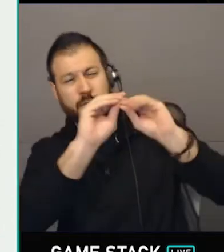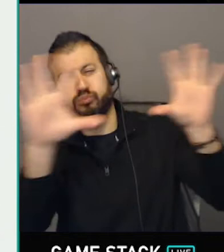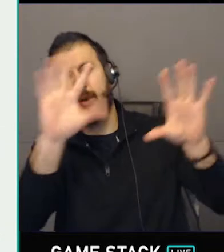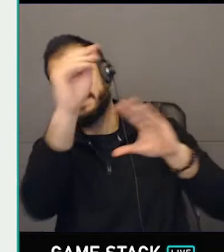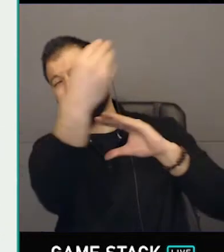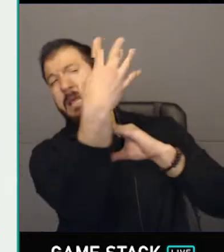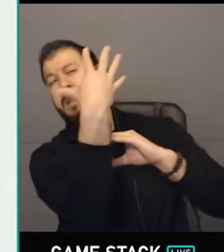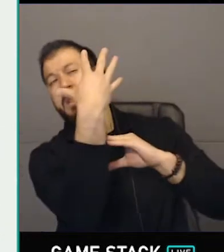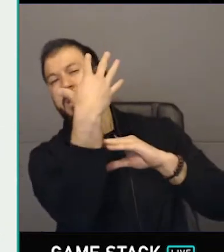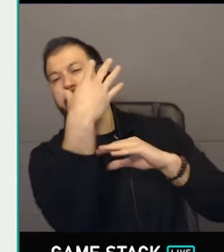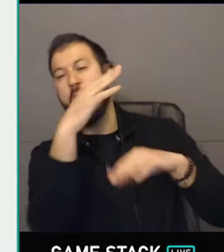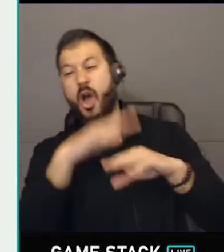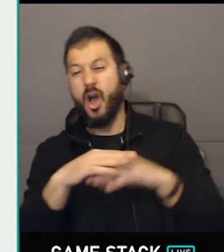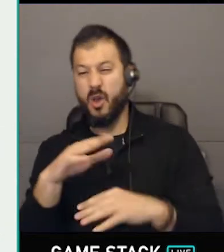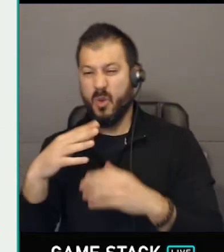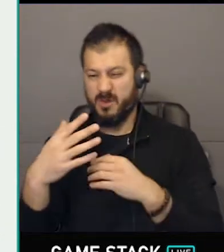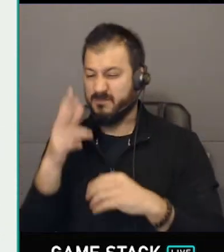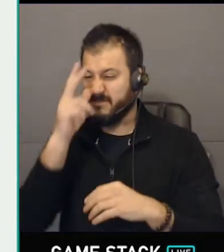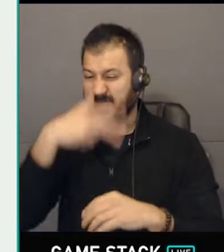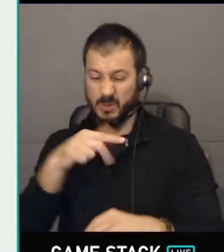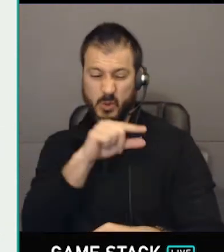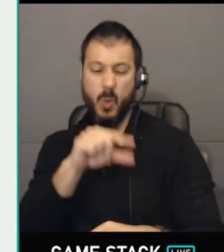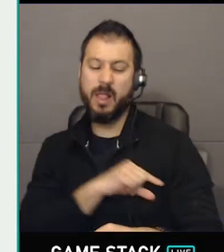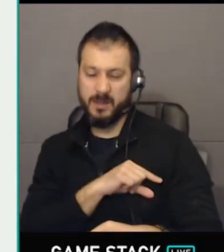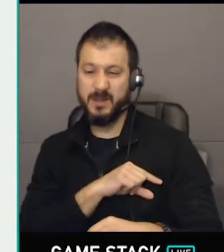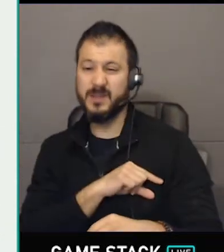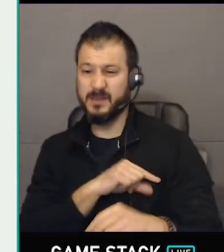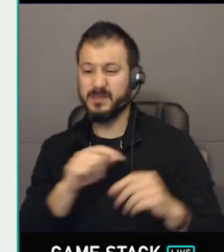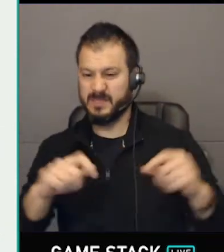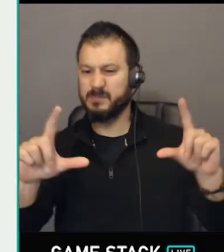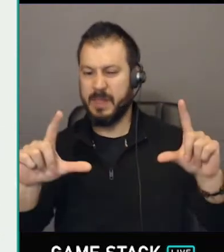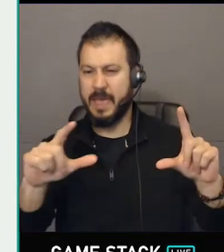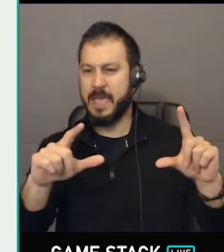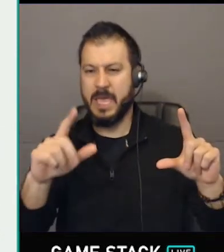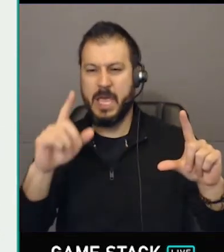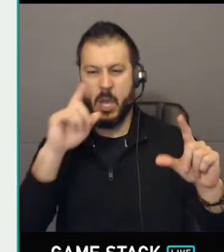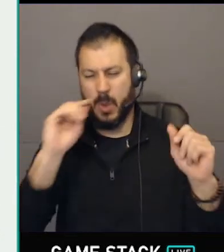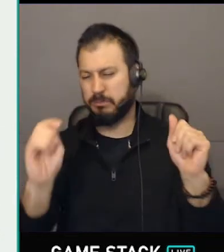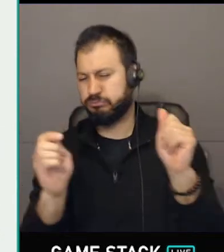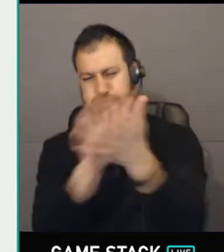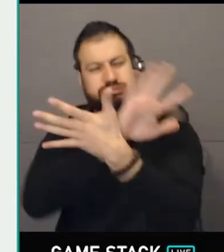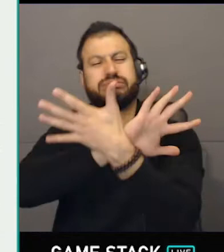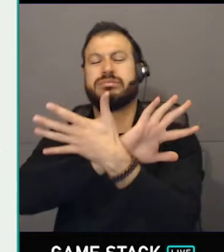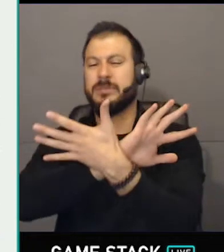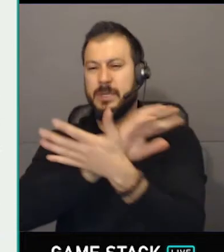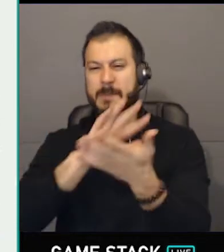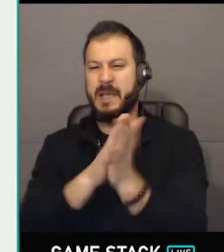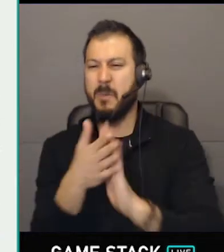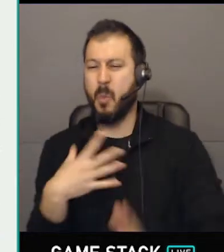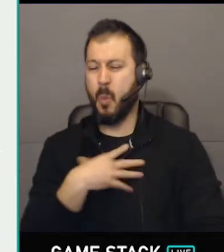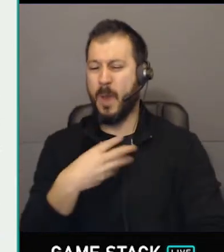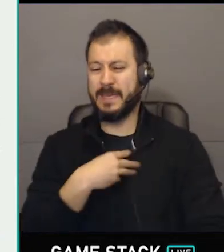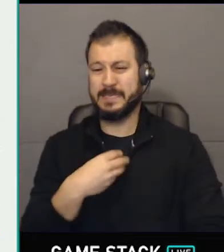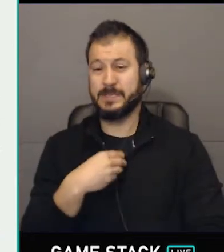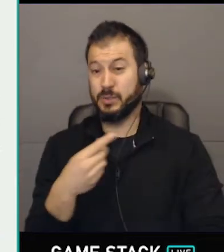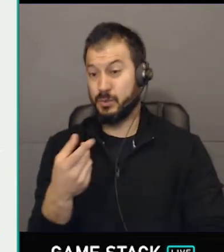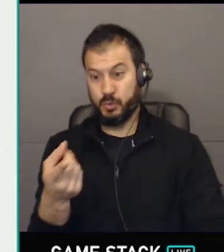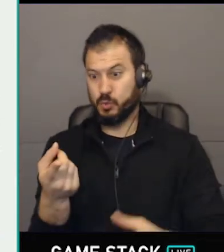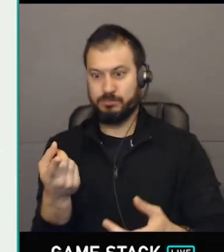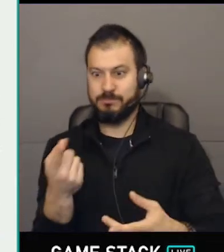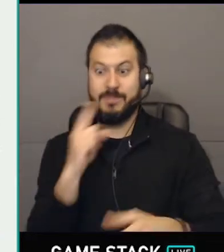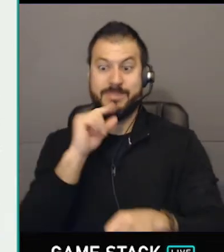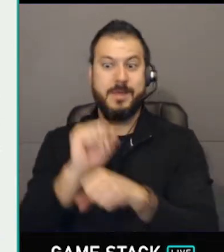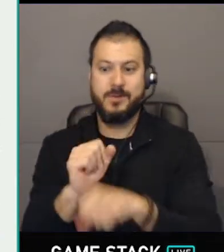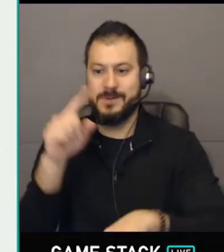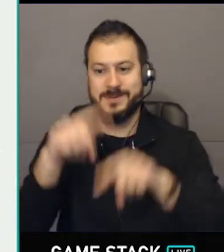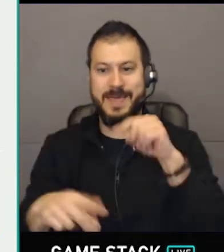On a poor quality HDR display, this is going to clip the entire scene to white. And so you literally won't be able to see